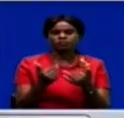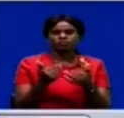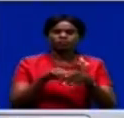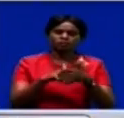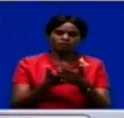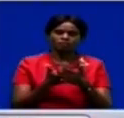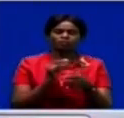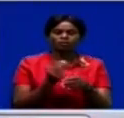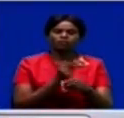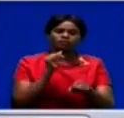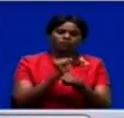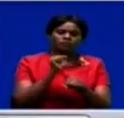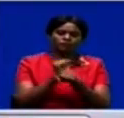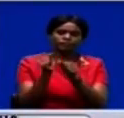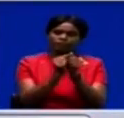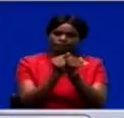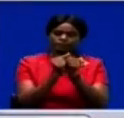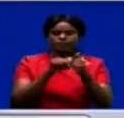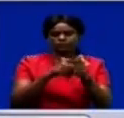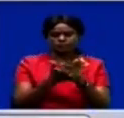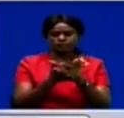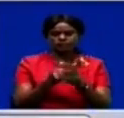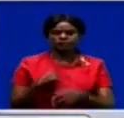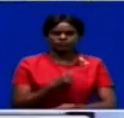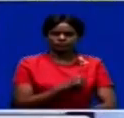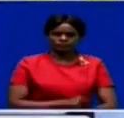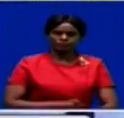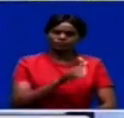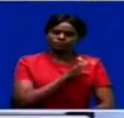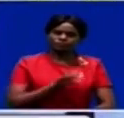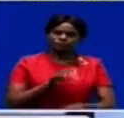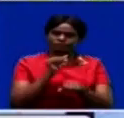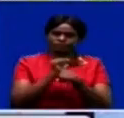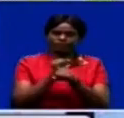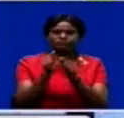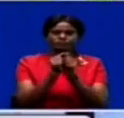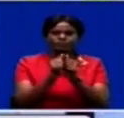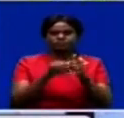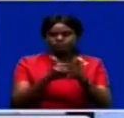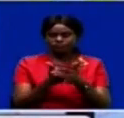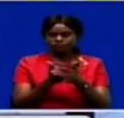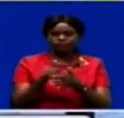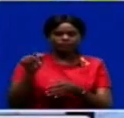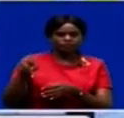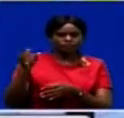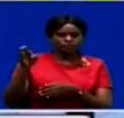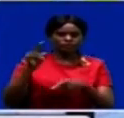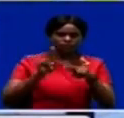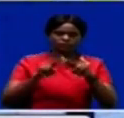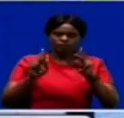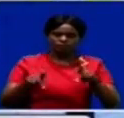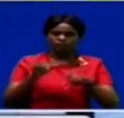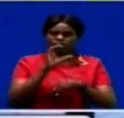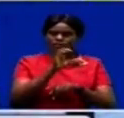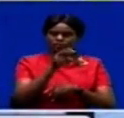can we work together with the Chinese companies? Meanwhile, Copperbelt Patriotic Front chairman Nathan